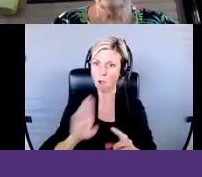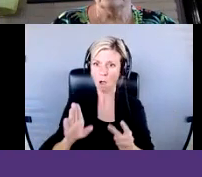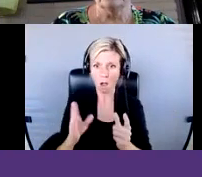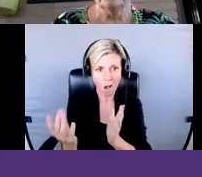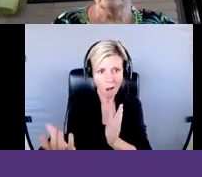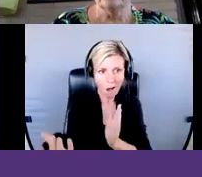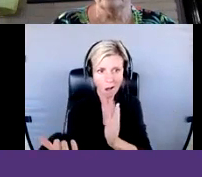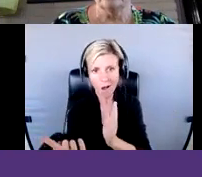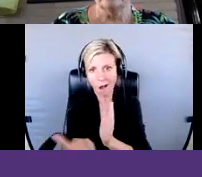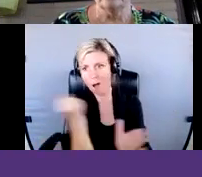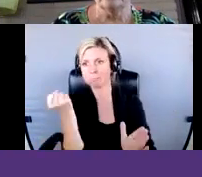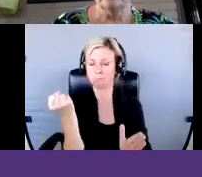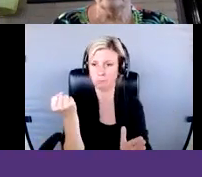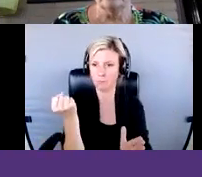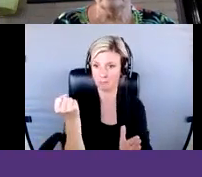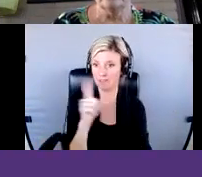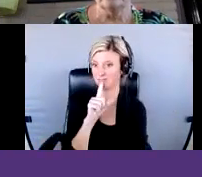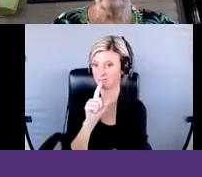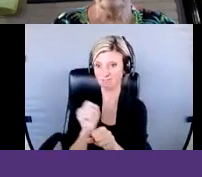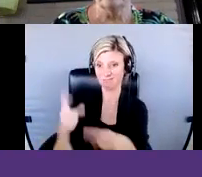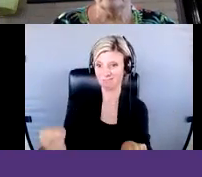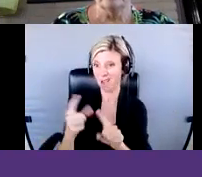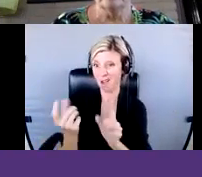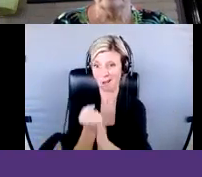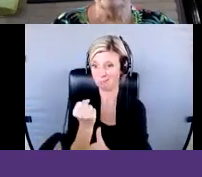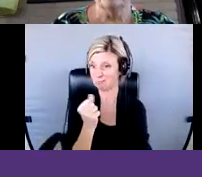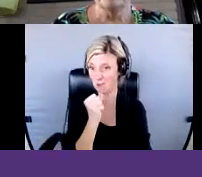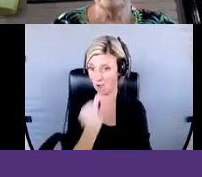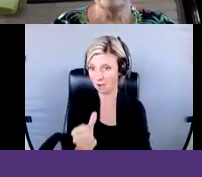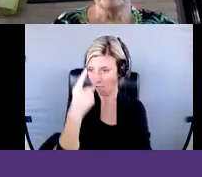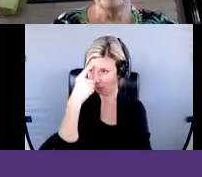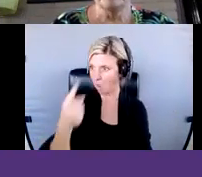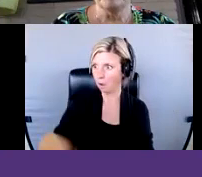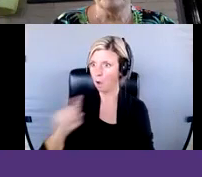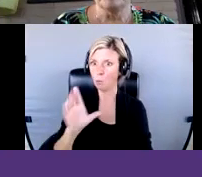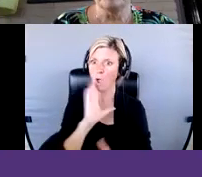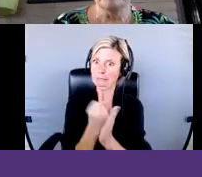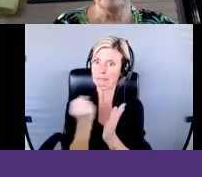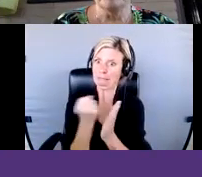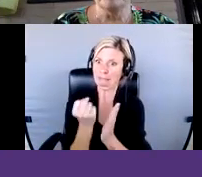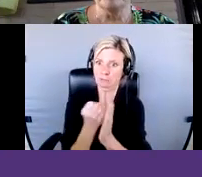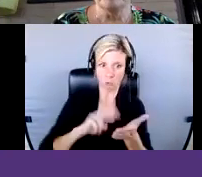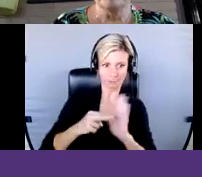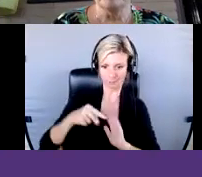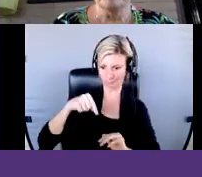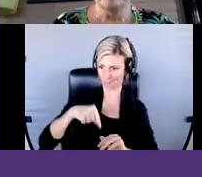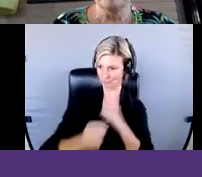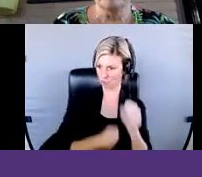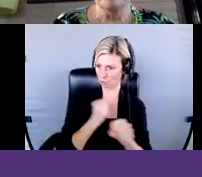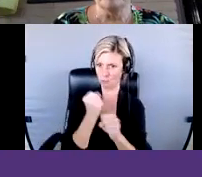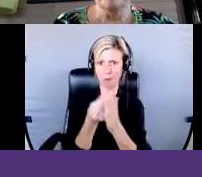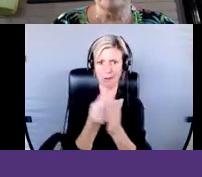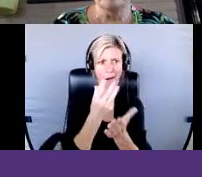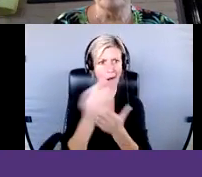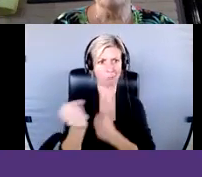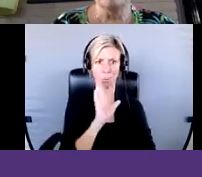not being used as much as I expected. I thought we'd run out of money in cases by the end of the year. It doesn't look like that's going to